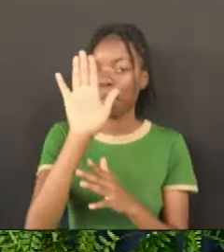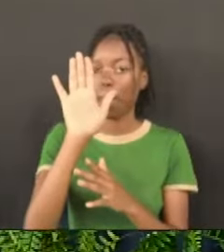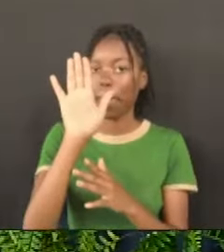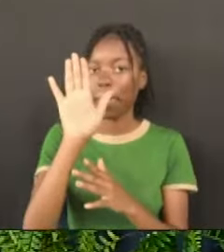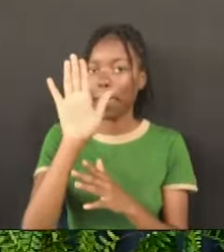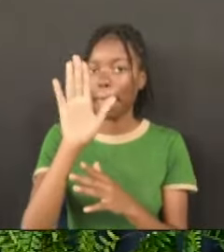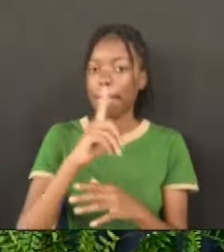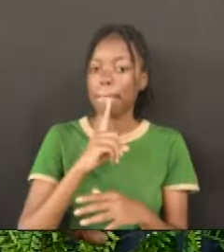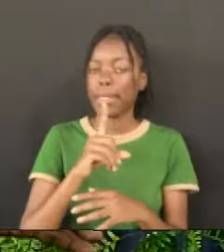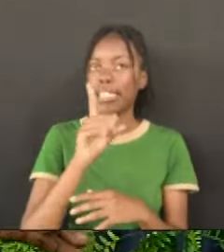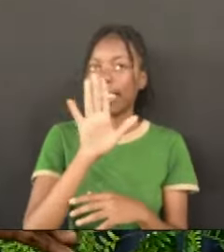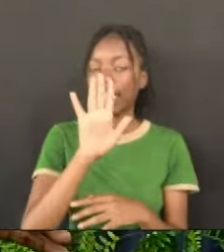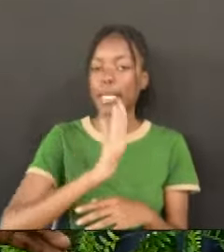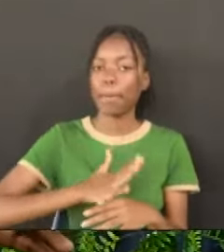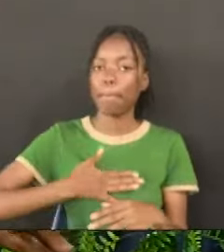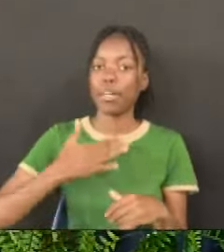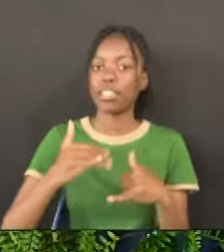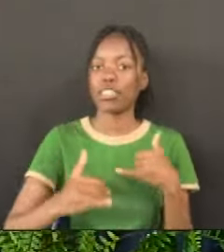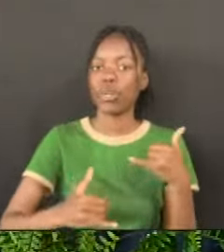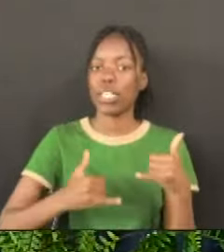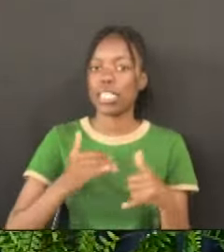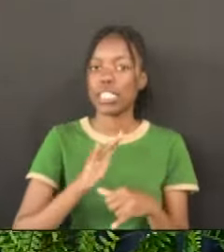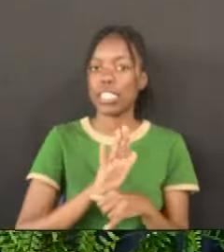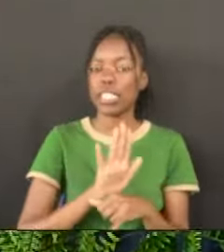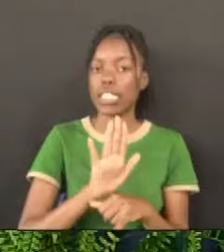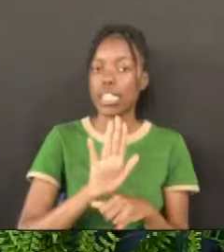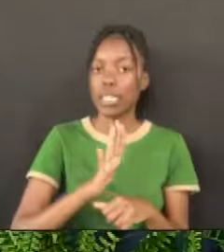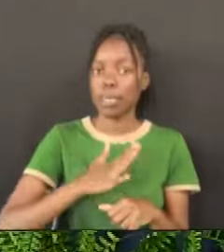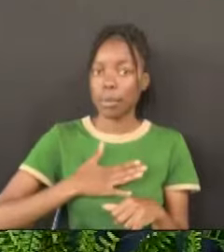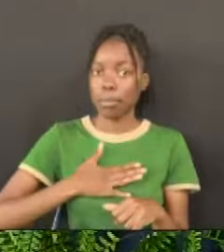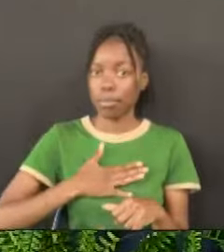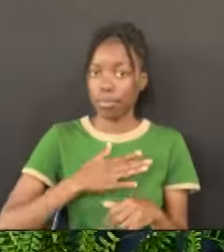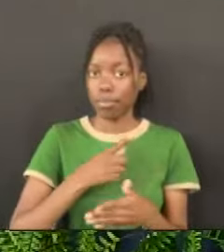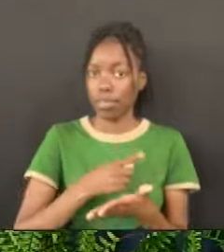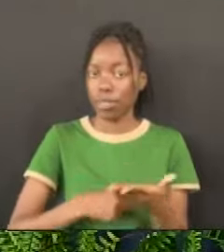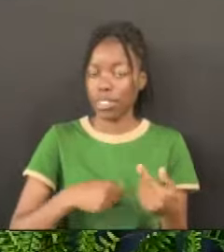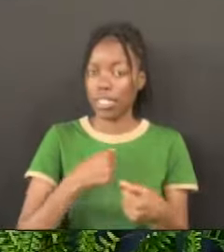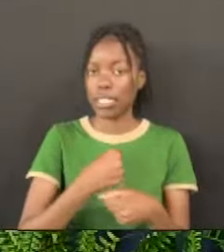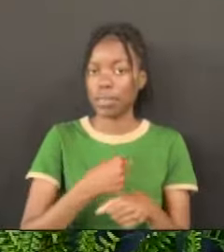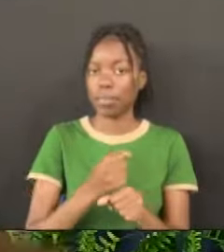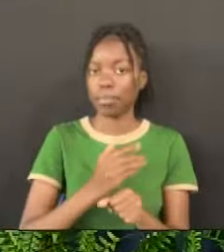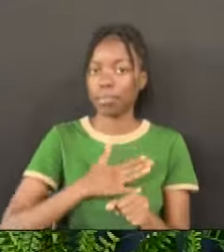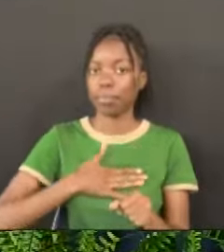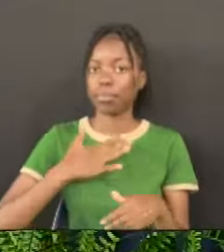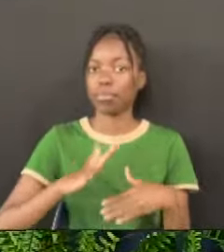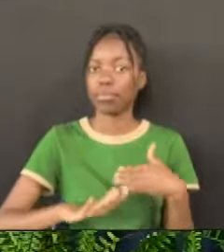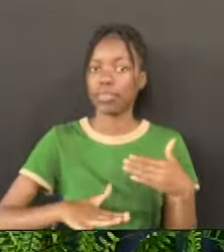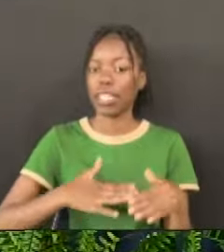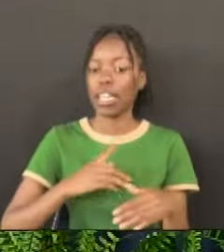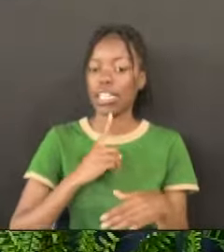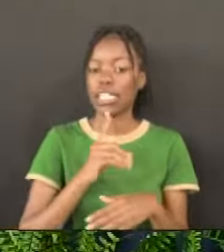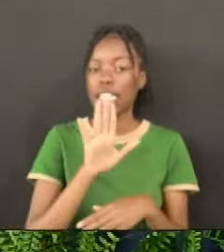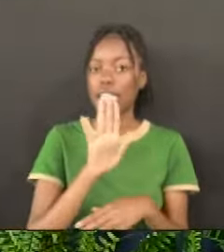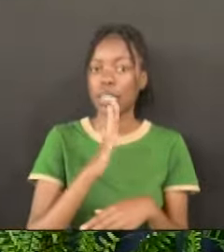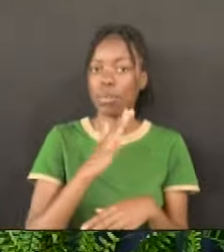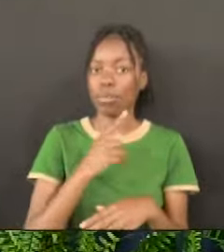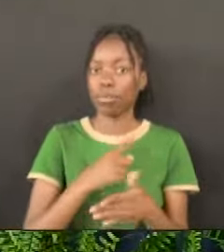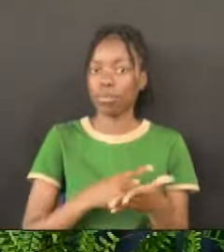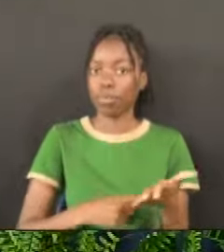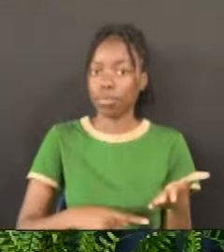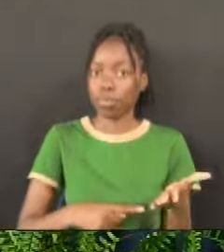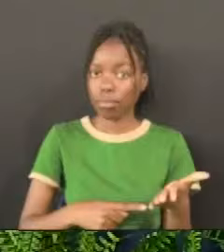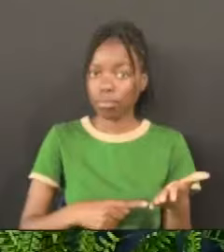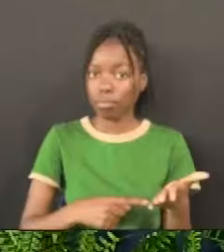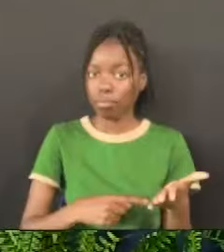I tell him my pleasures, what pleases me. I tell him what annoys me. He tells